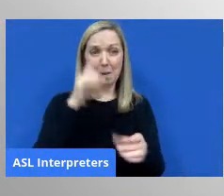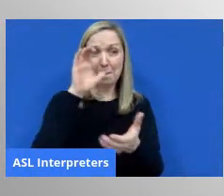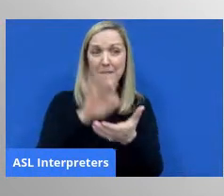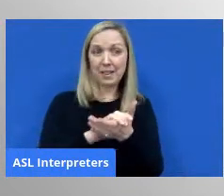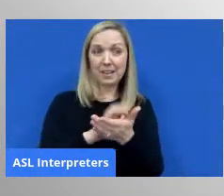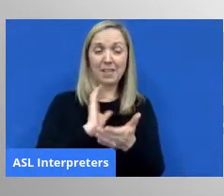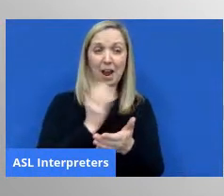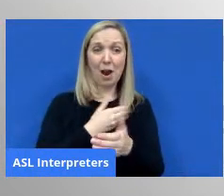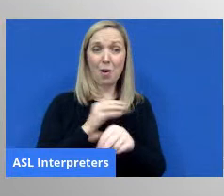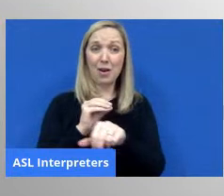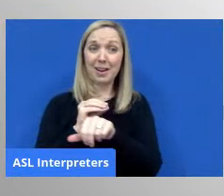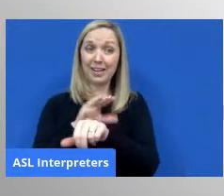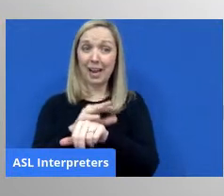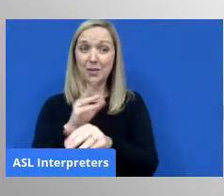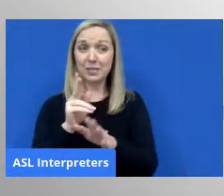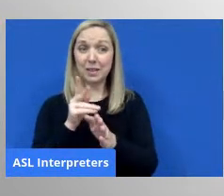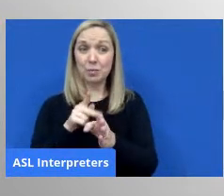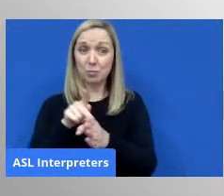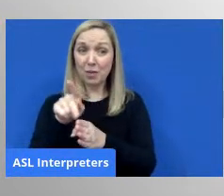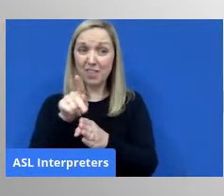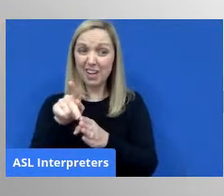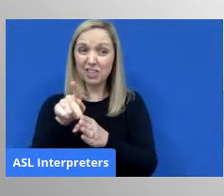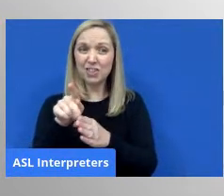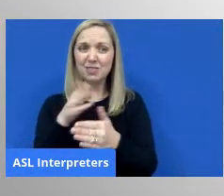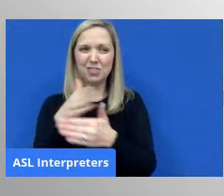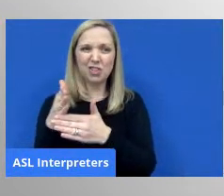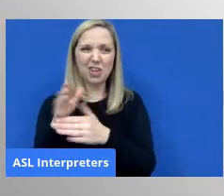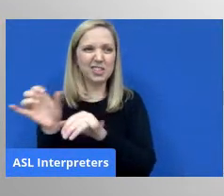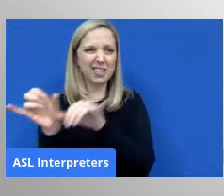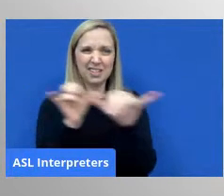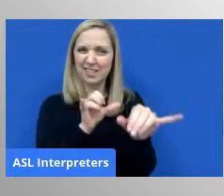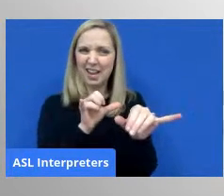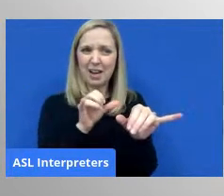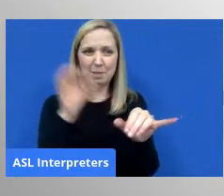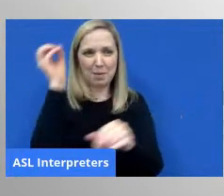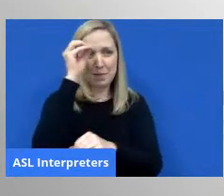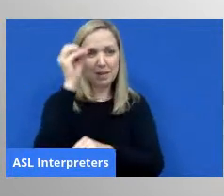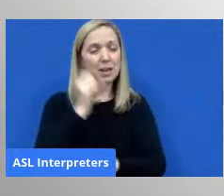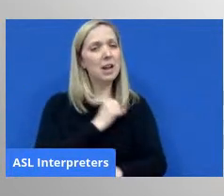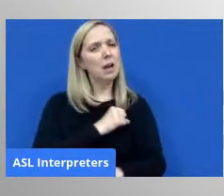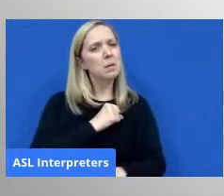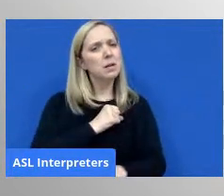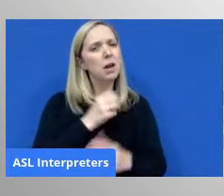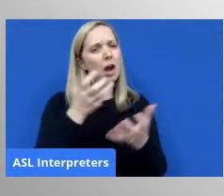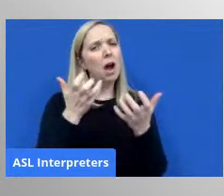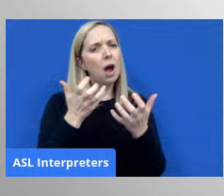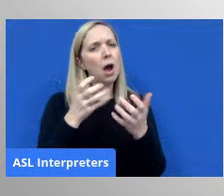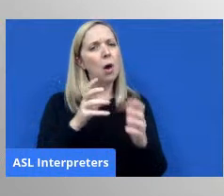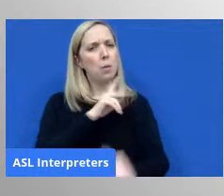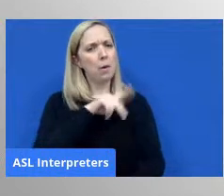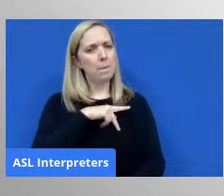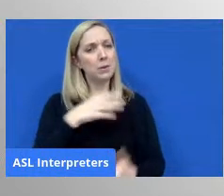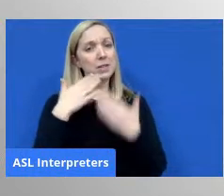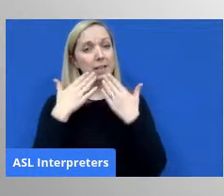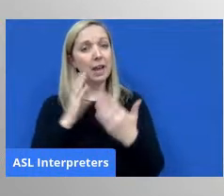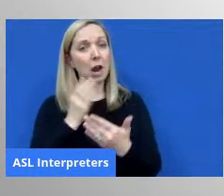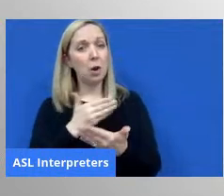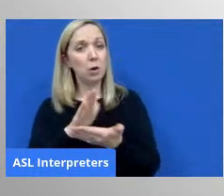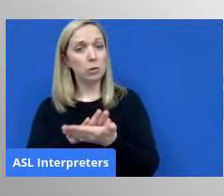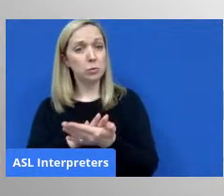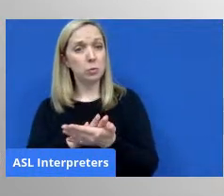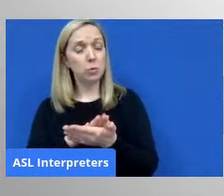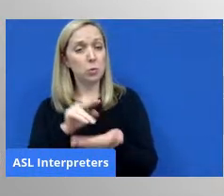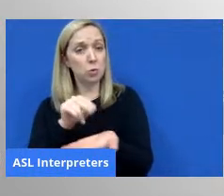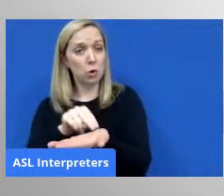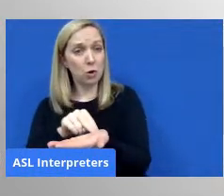profession also shares the same opinion. I'm sorry. I want to take this opportunity to personally thank our school nursing and counseling